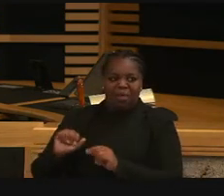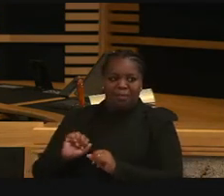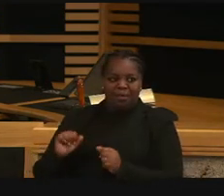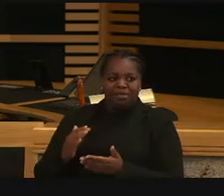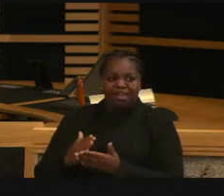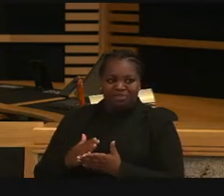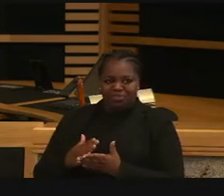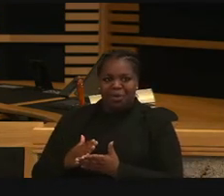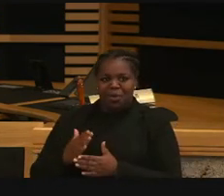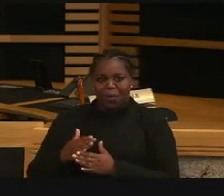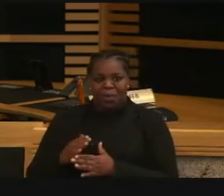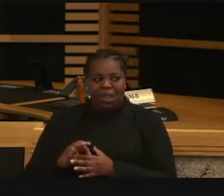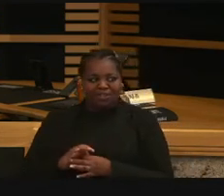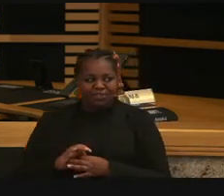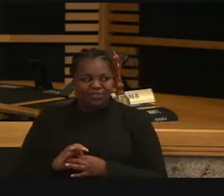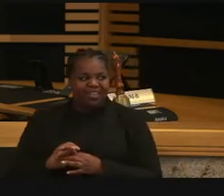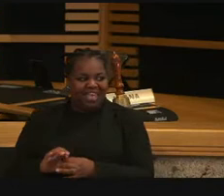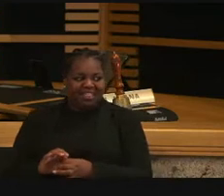zokwakha